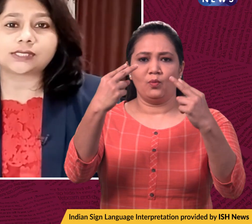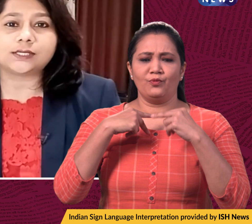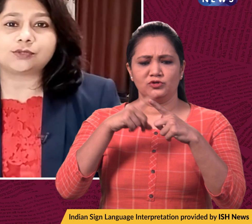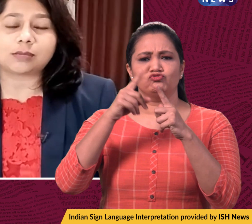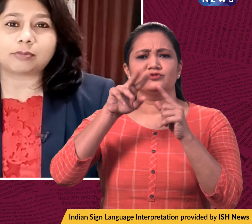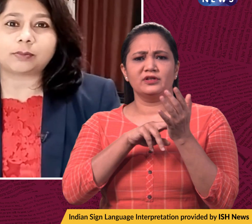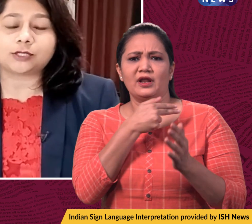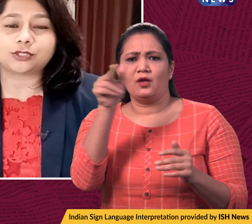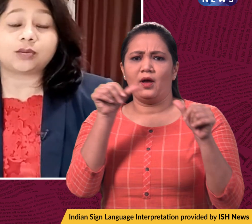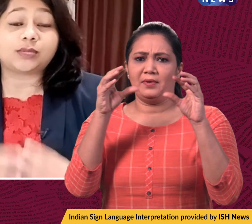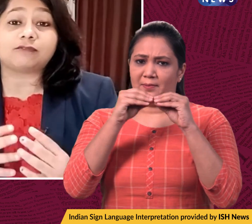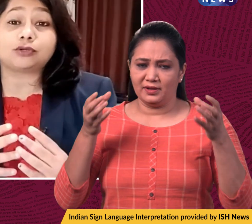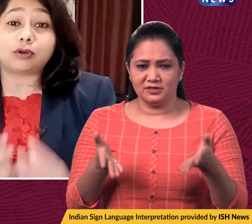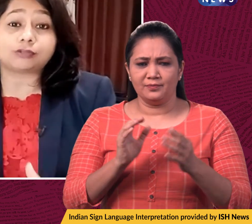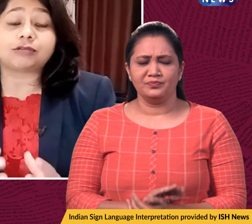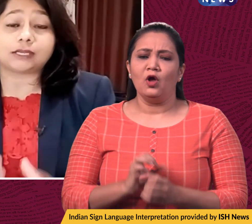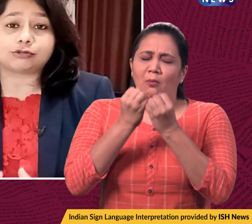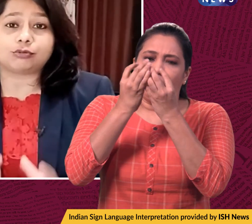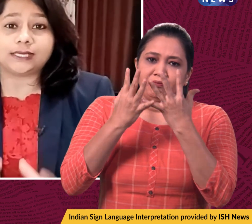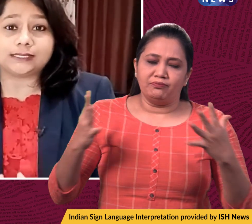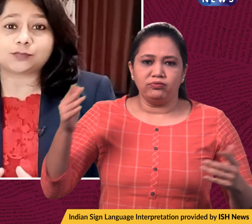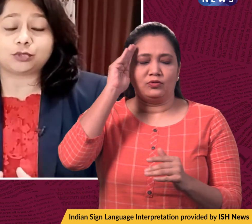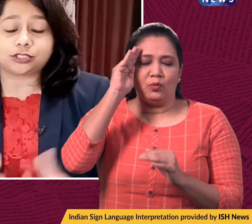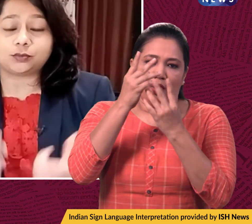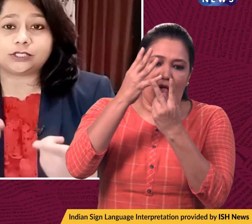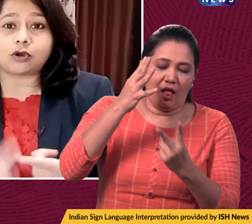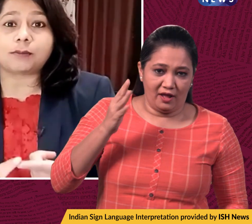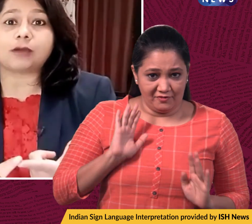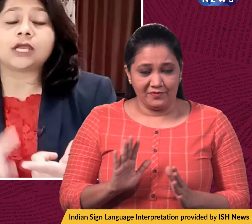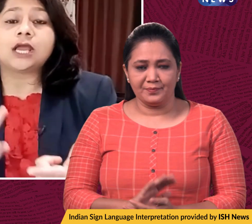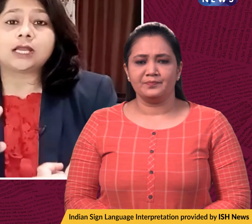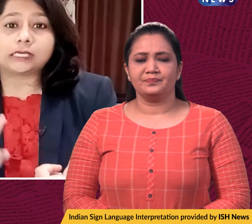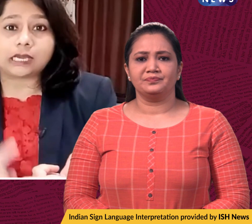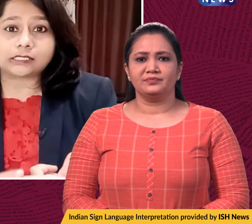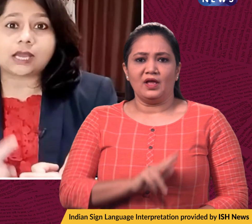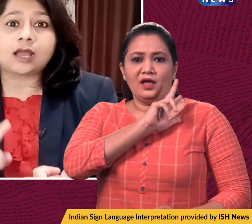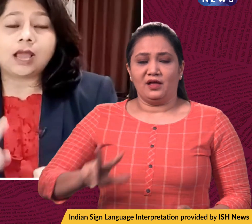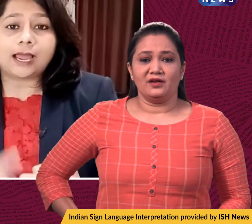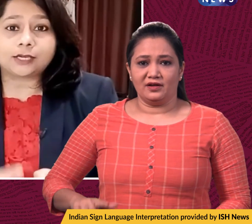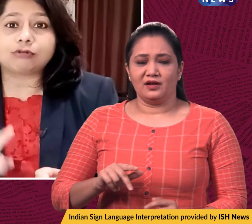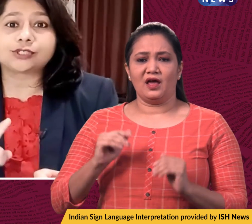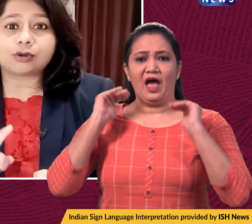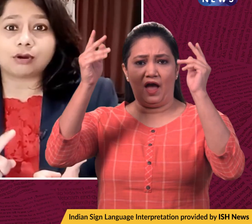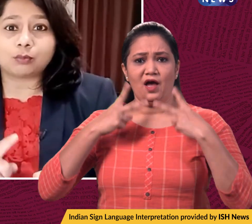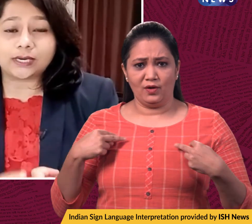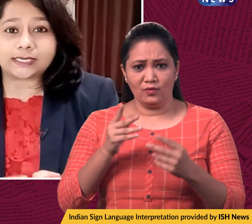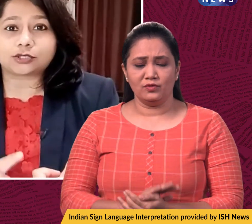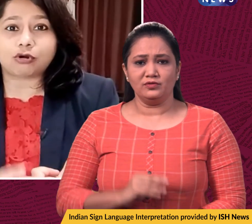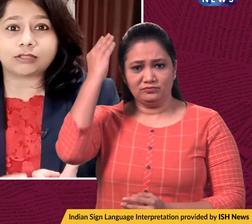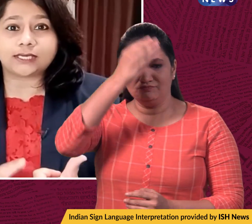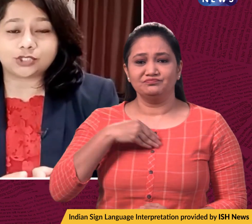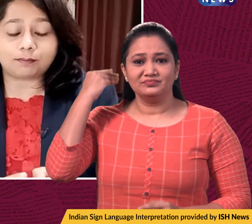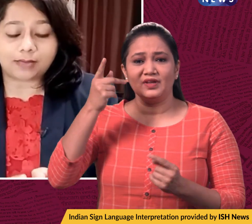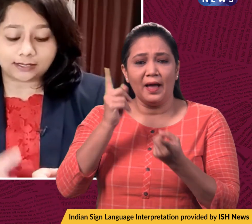evening, you're watching Just the News. I'm Amita Balachandra. We have a lot to get through in this bulletin. We talk about Karnataka High Court's